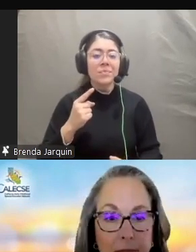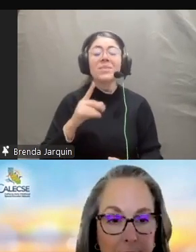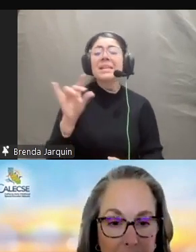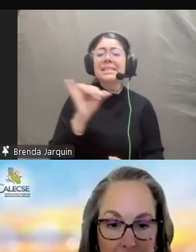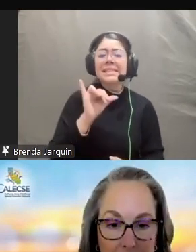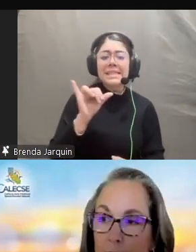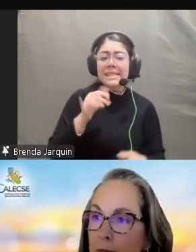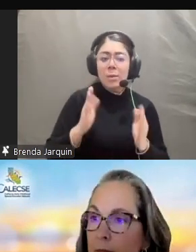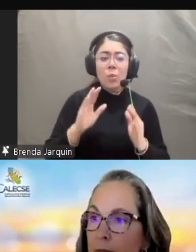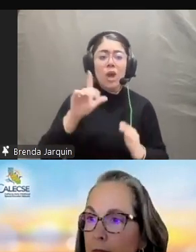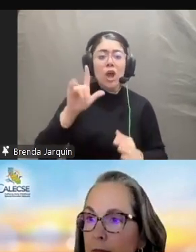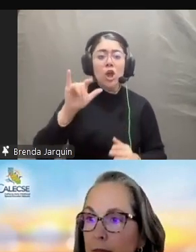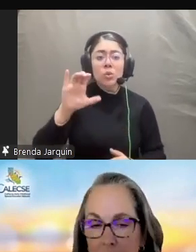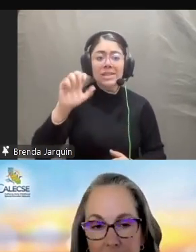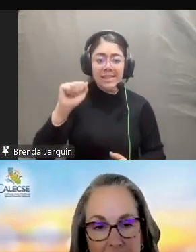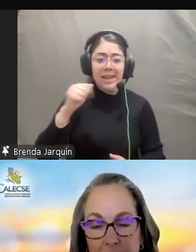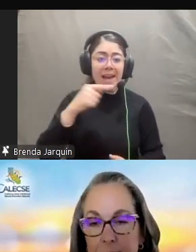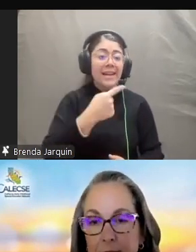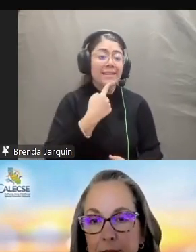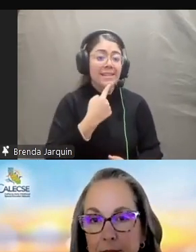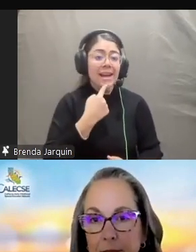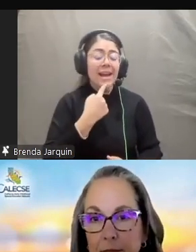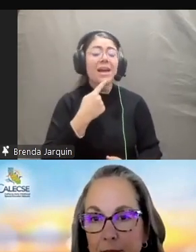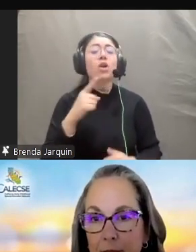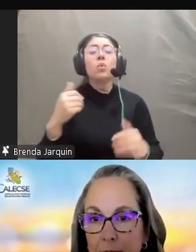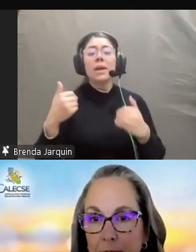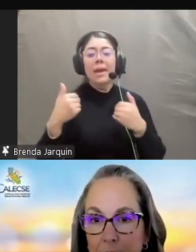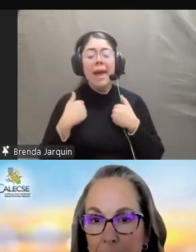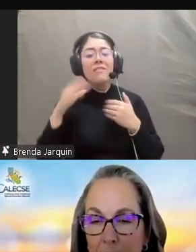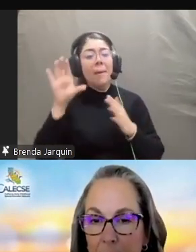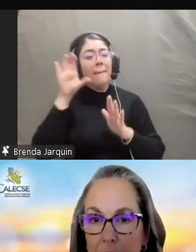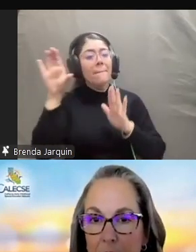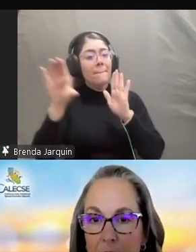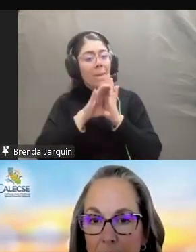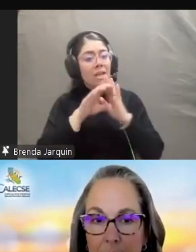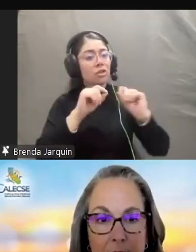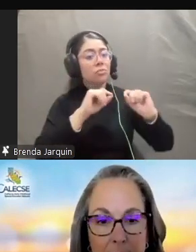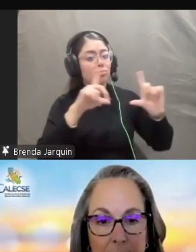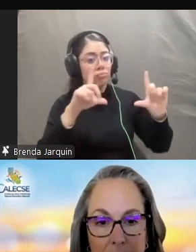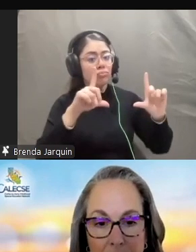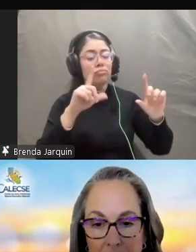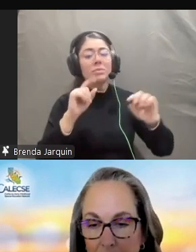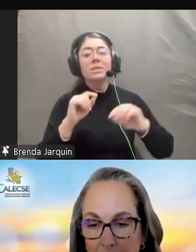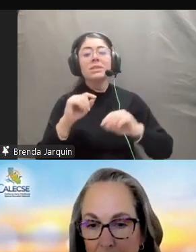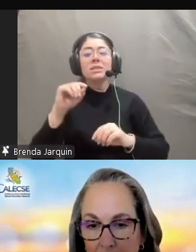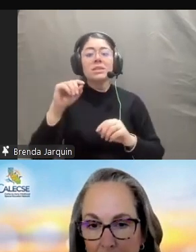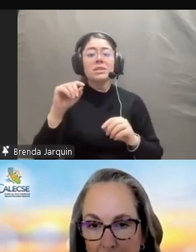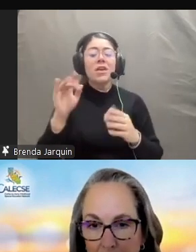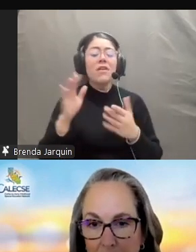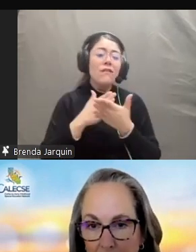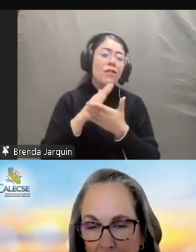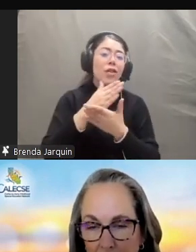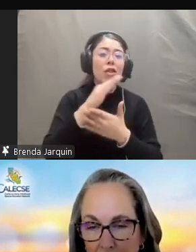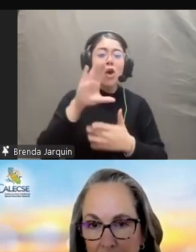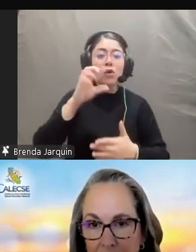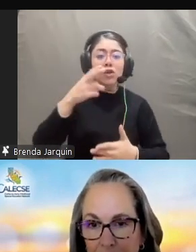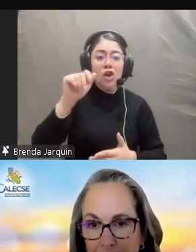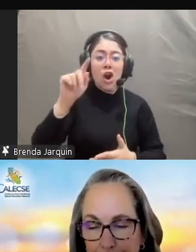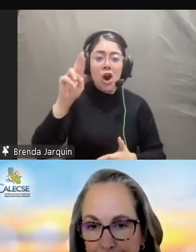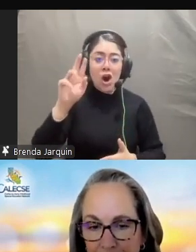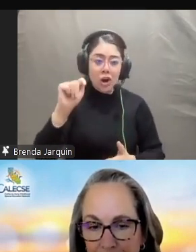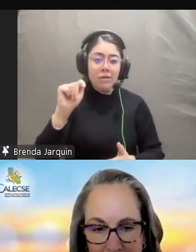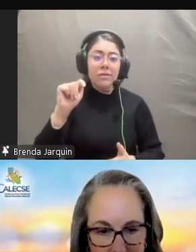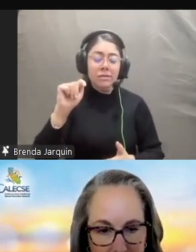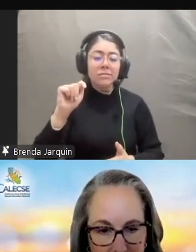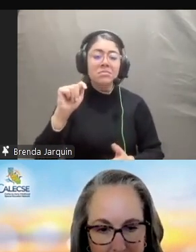flow charts and links for you. She just showed you the whole thing in a snapshot. We're just going to kind of dissect